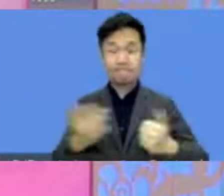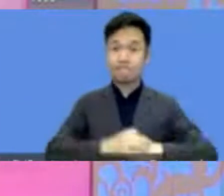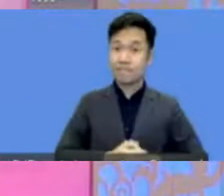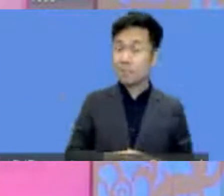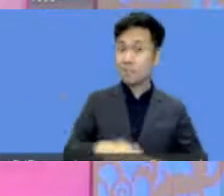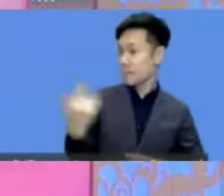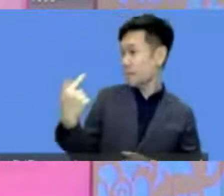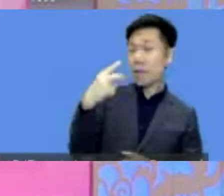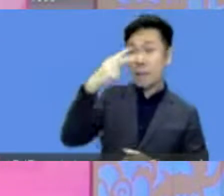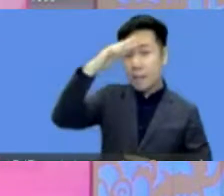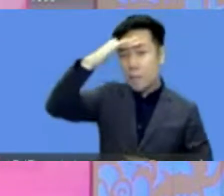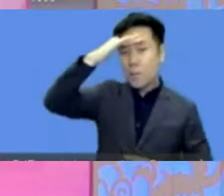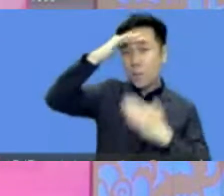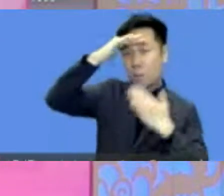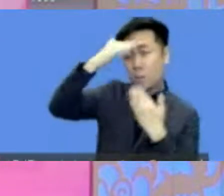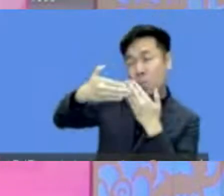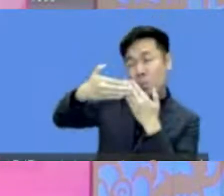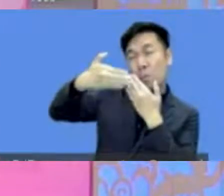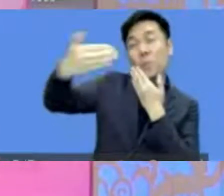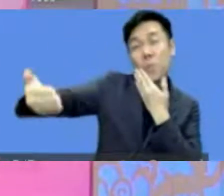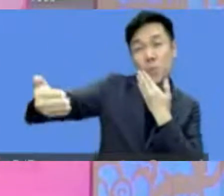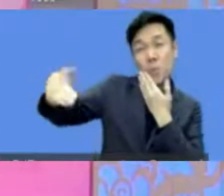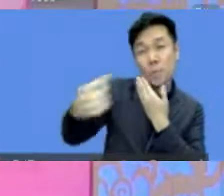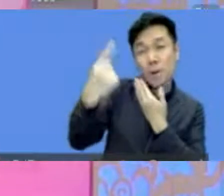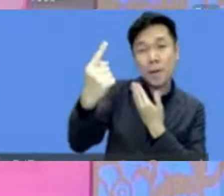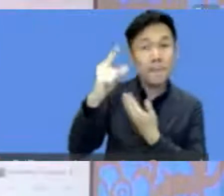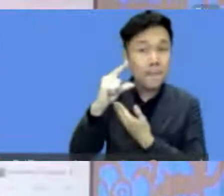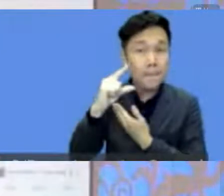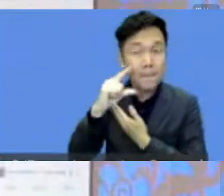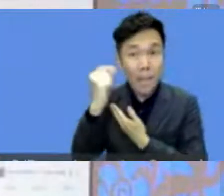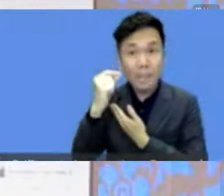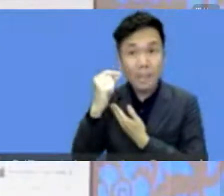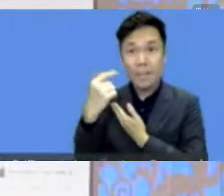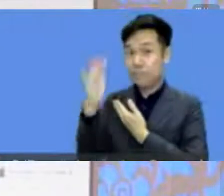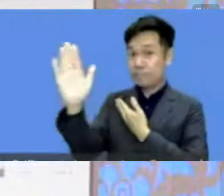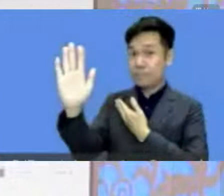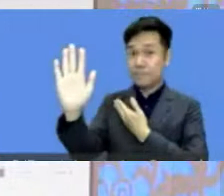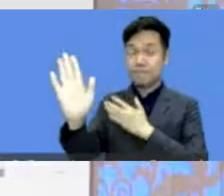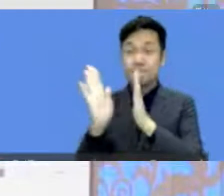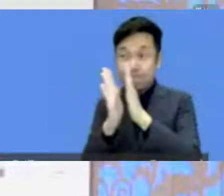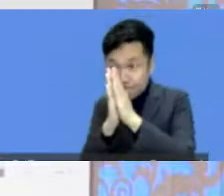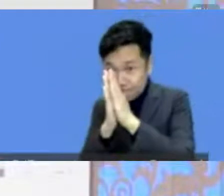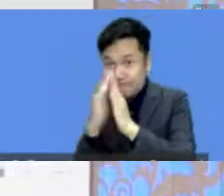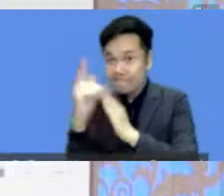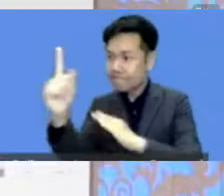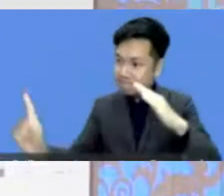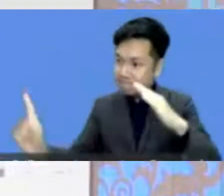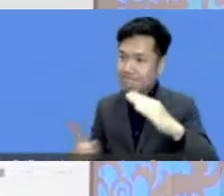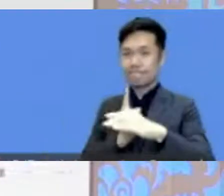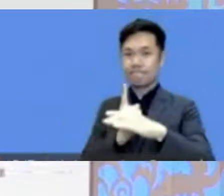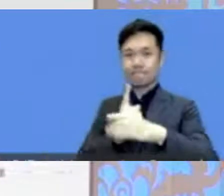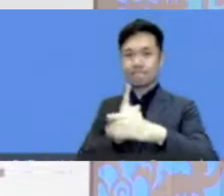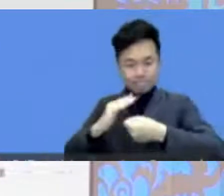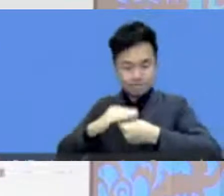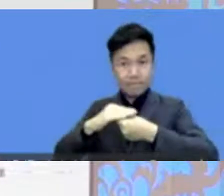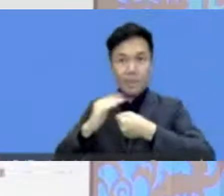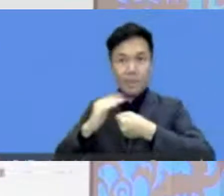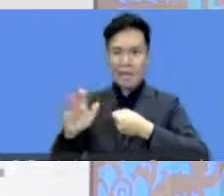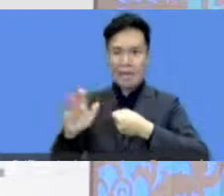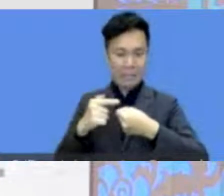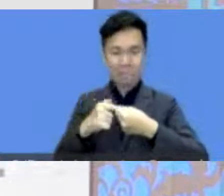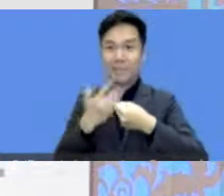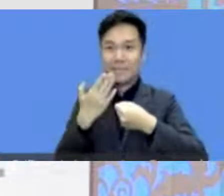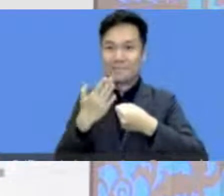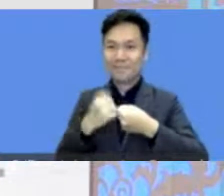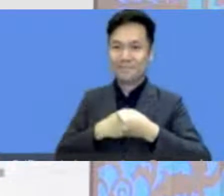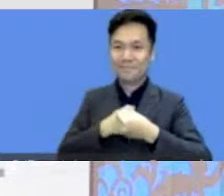Gentleman at the back, in the back row. Could you come to the mic? No, there's no mic. I'm sorry. I'll give you